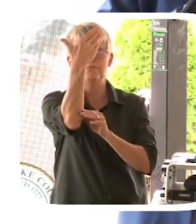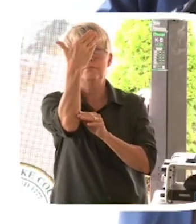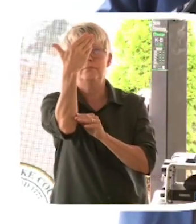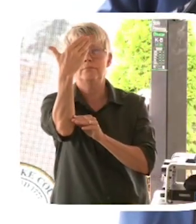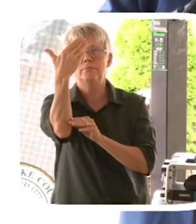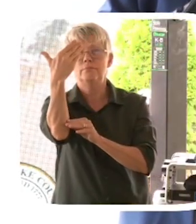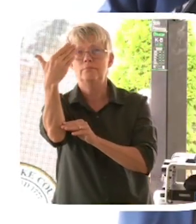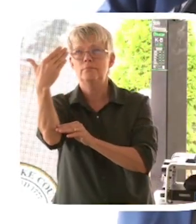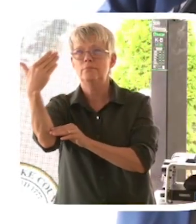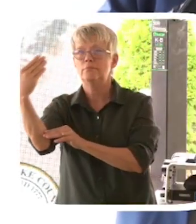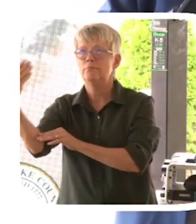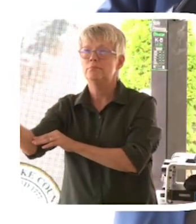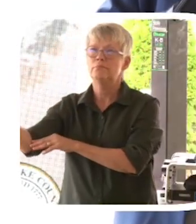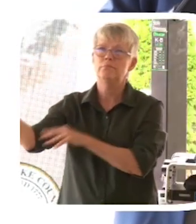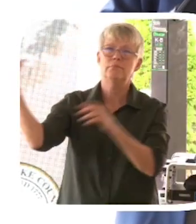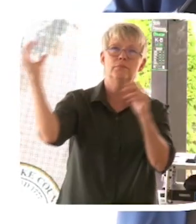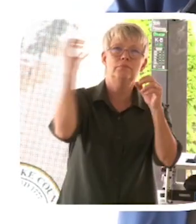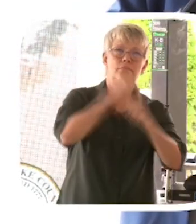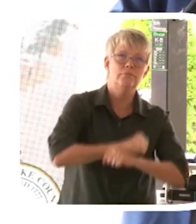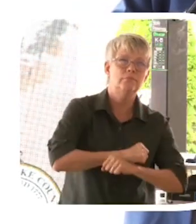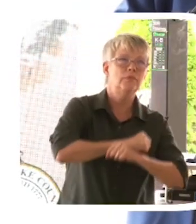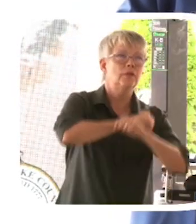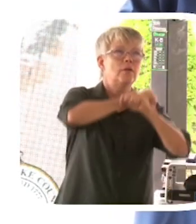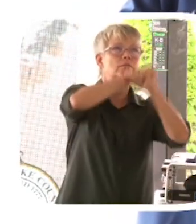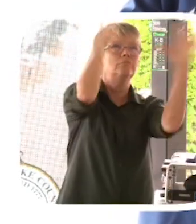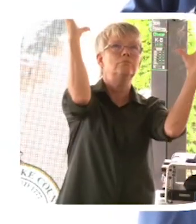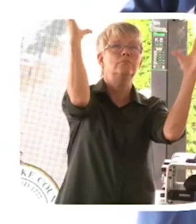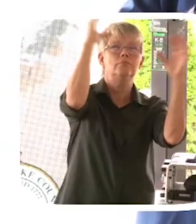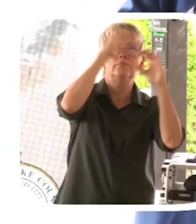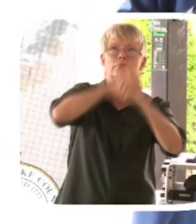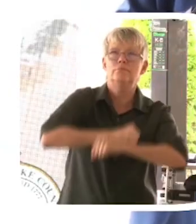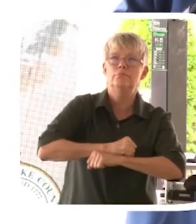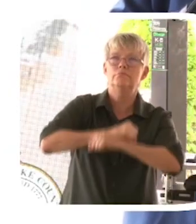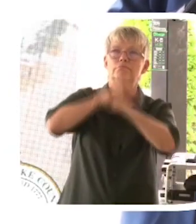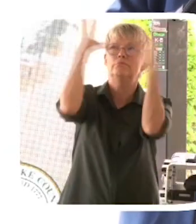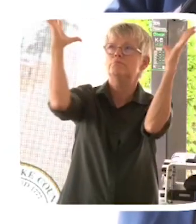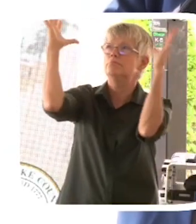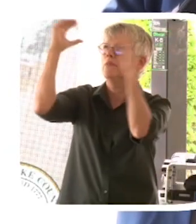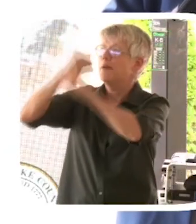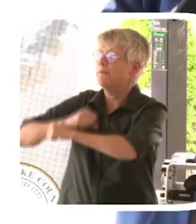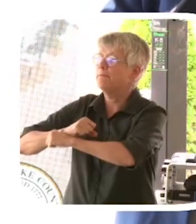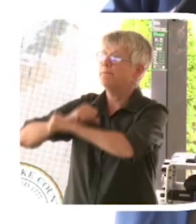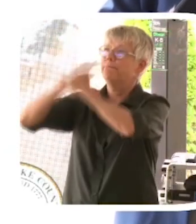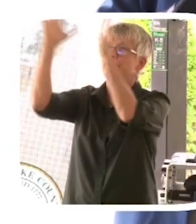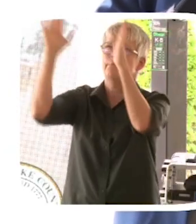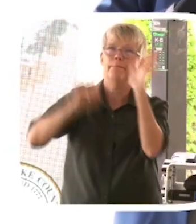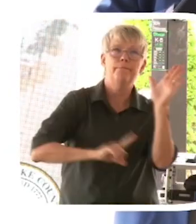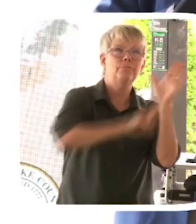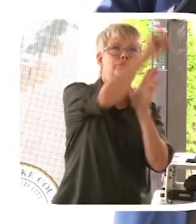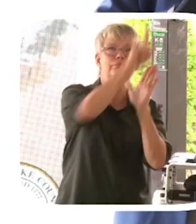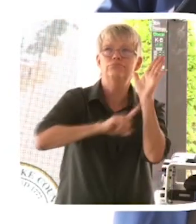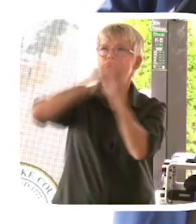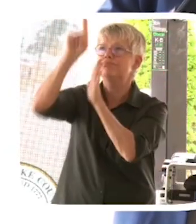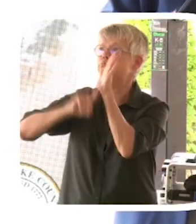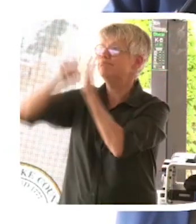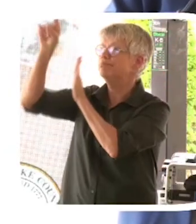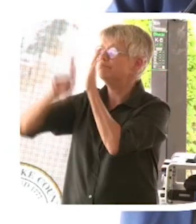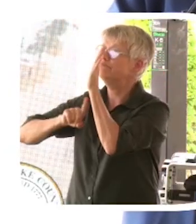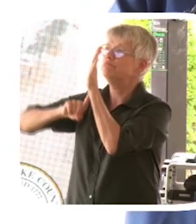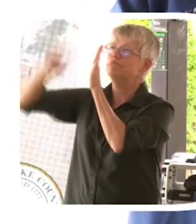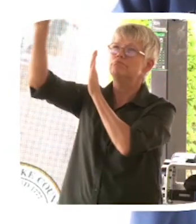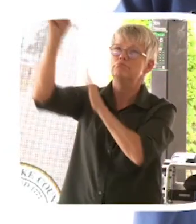streaming, and the rocket's red glare, the